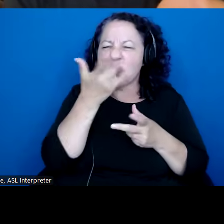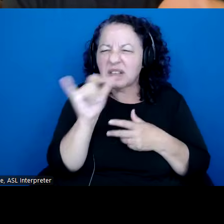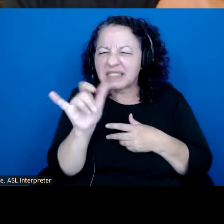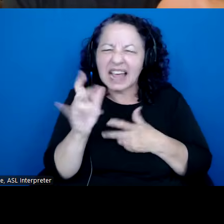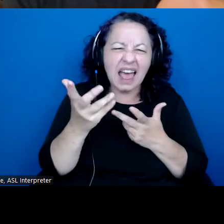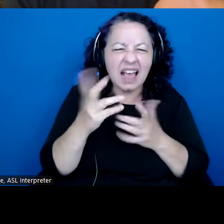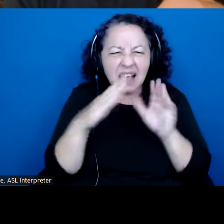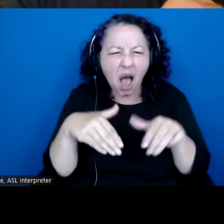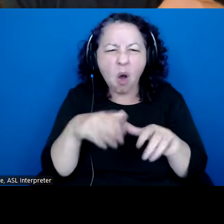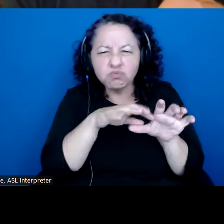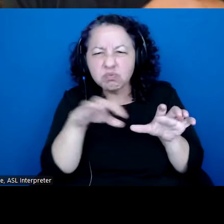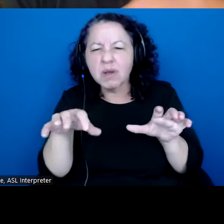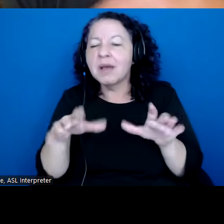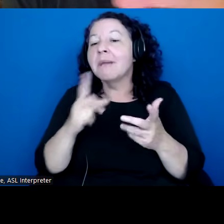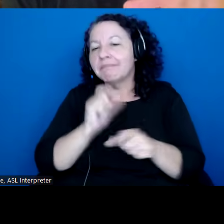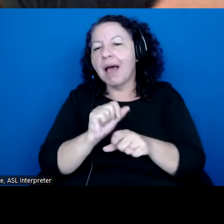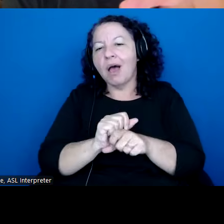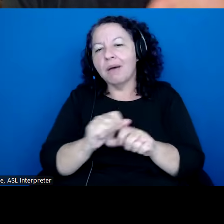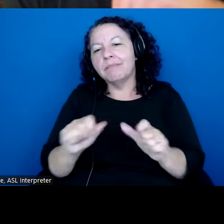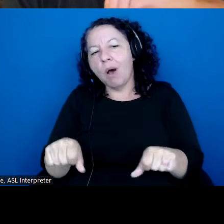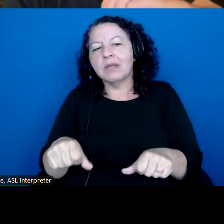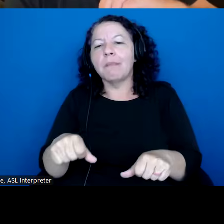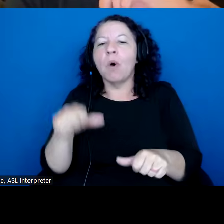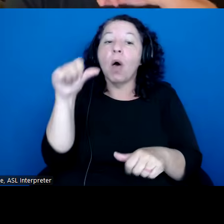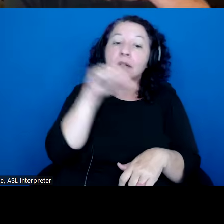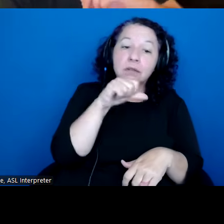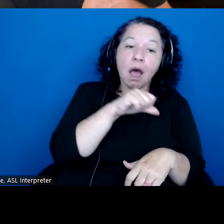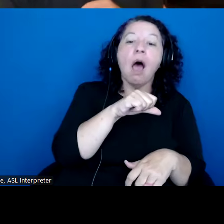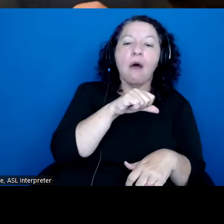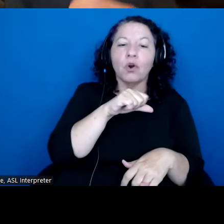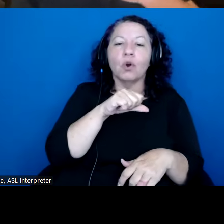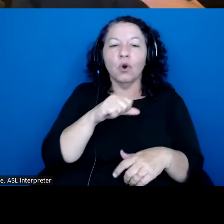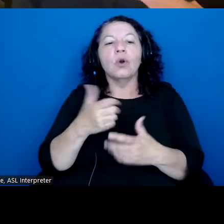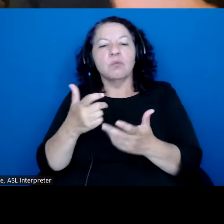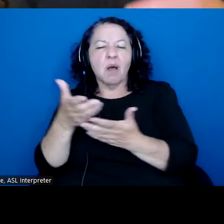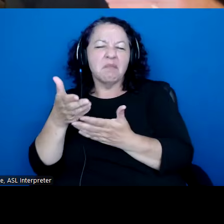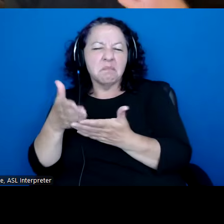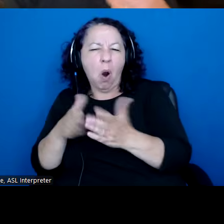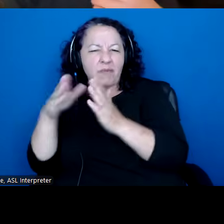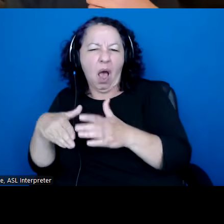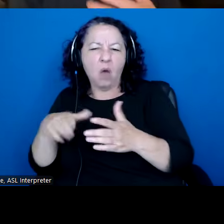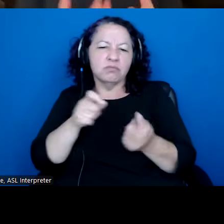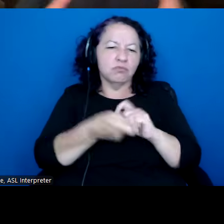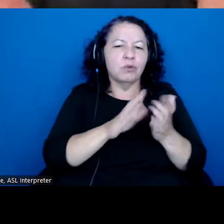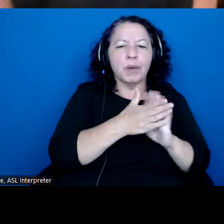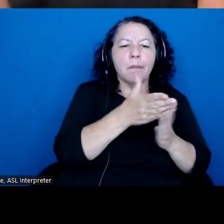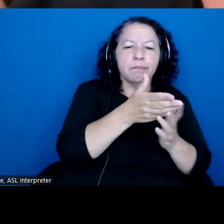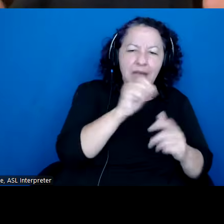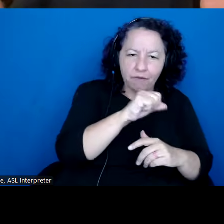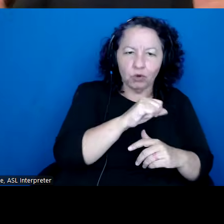but it actually is possible that it was a tavern, a house that had been converted partly into a tavern. And at the entrance to the tavern was this